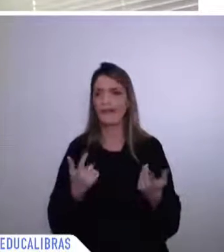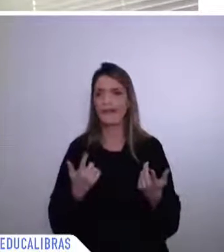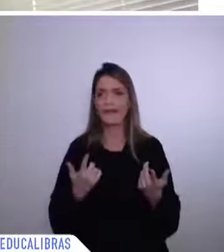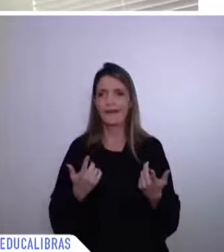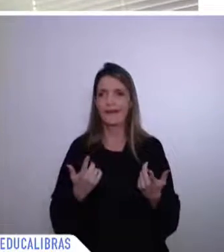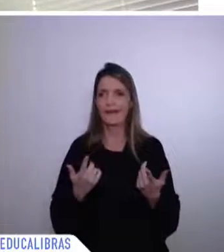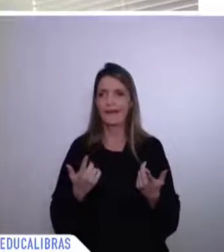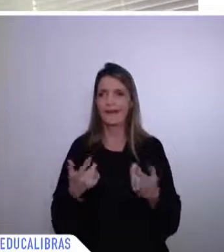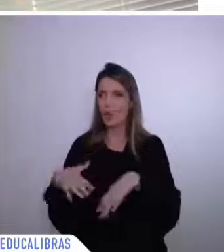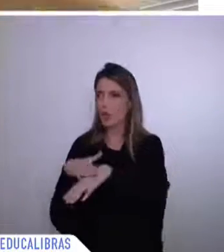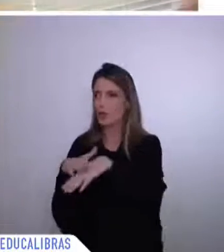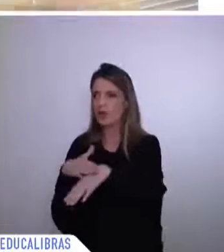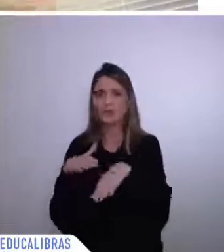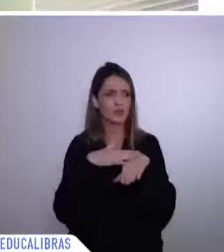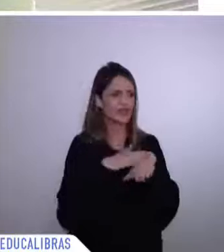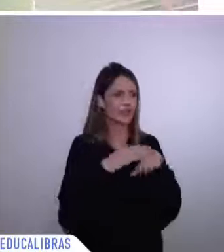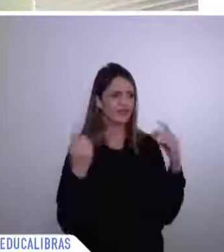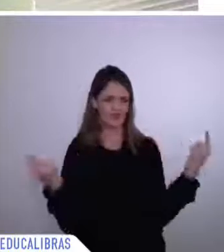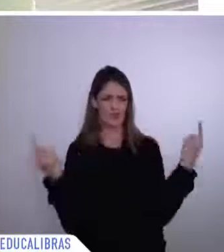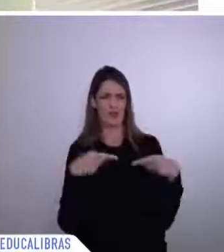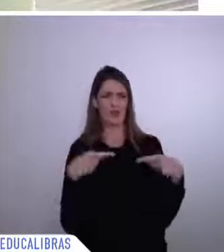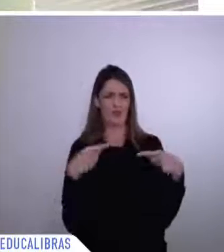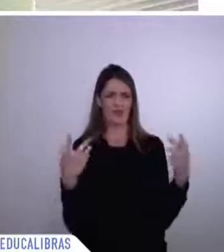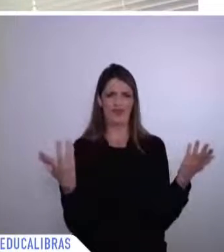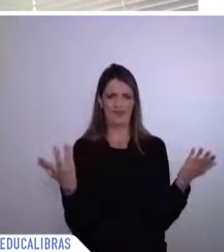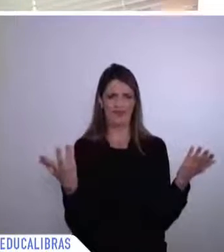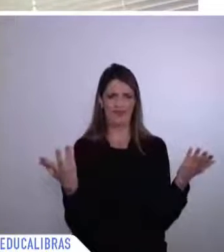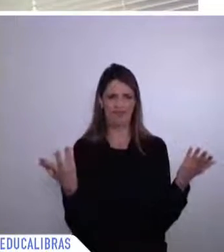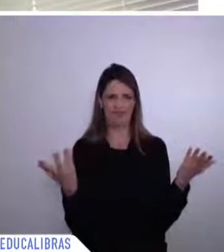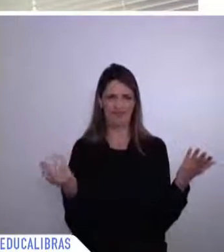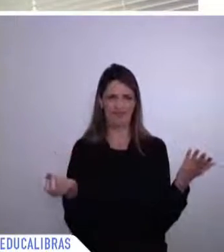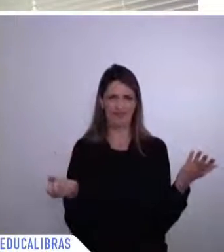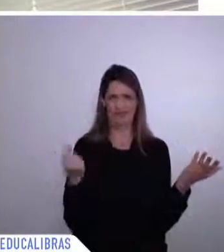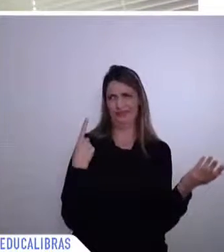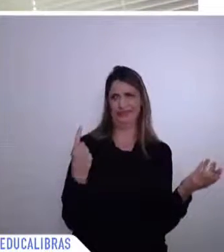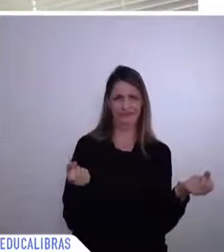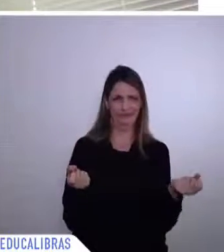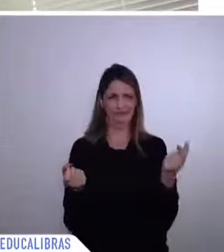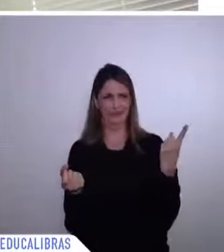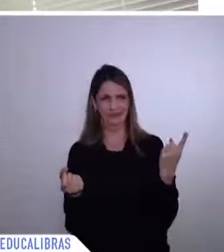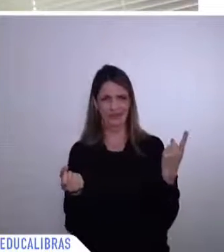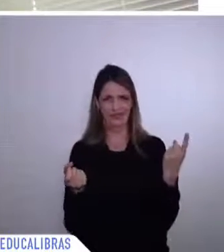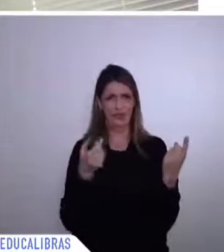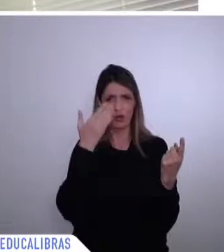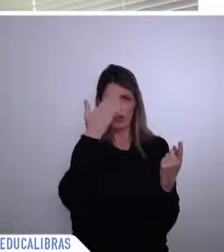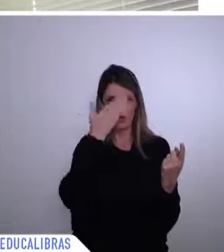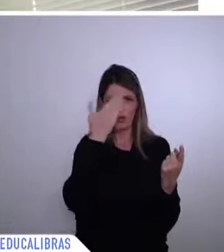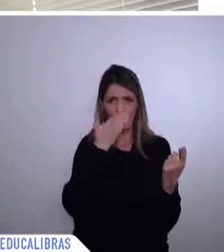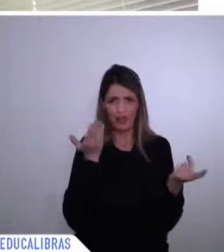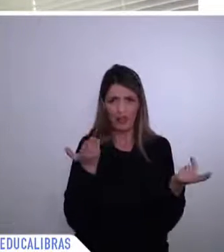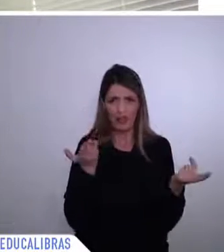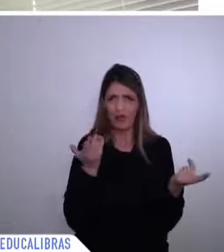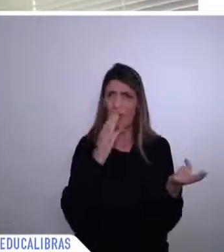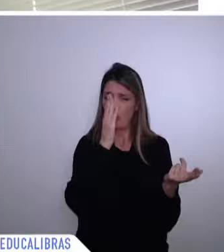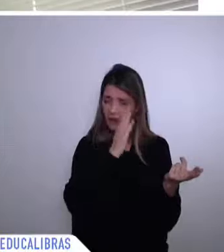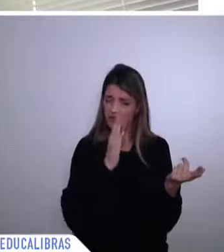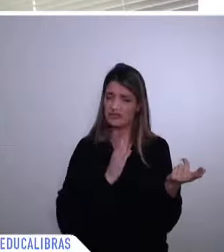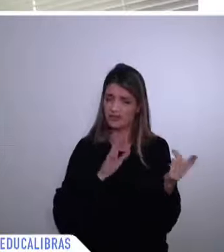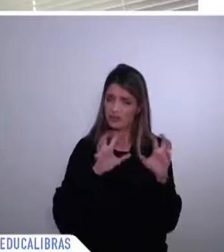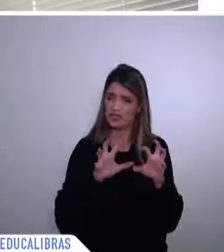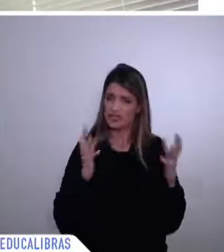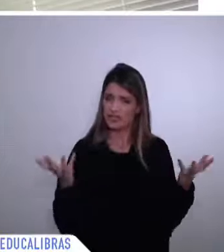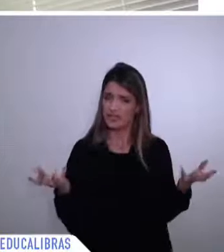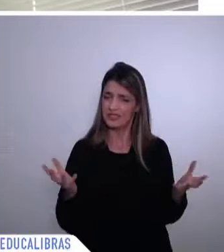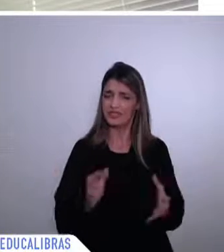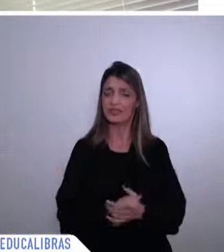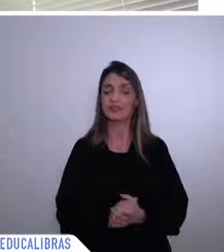a seat in OECD. And so this is what's happening. And only people who